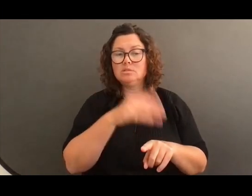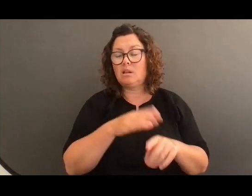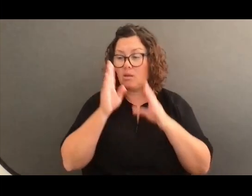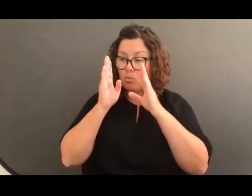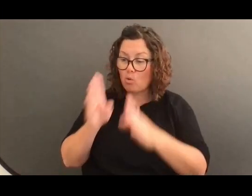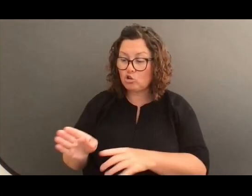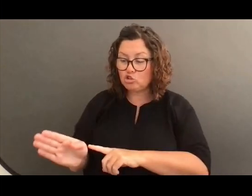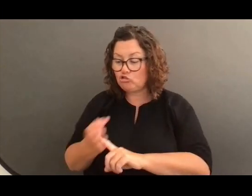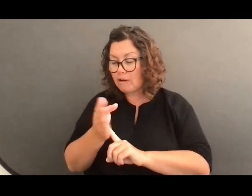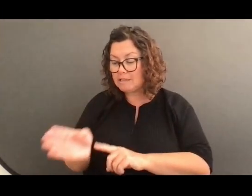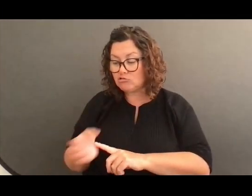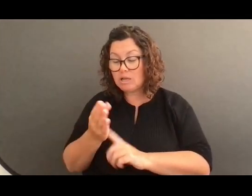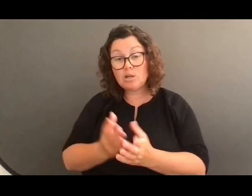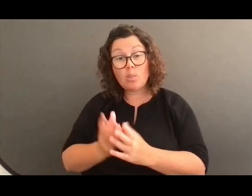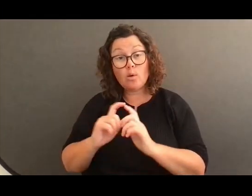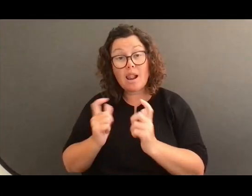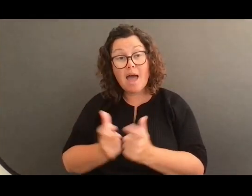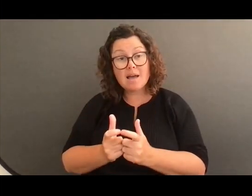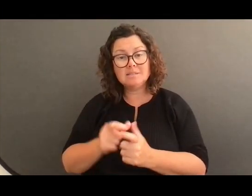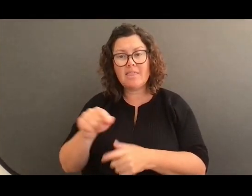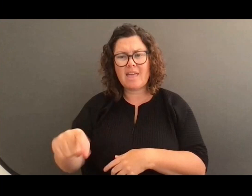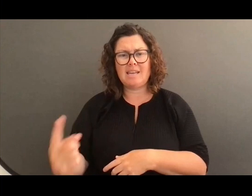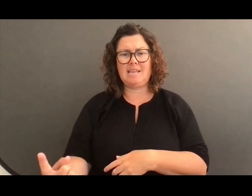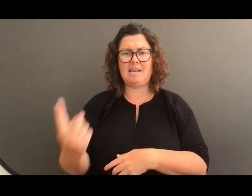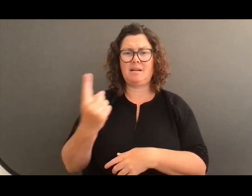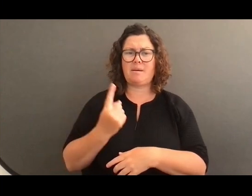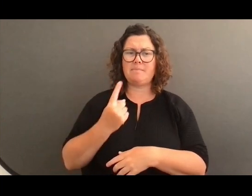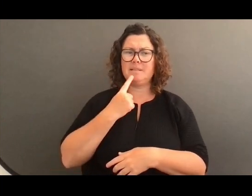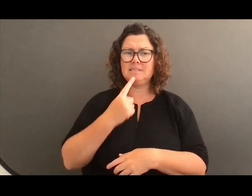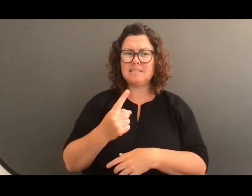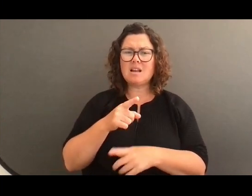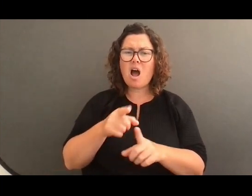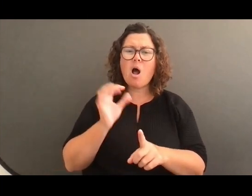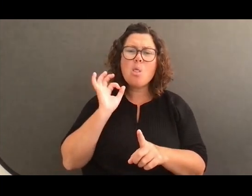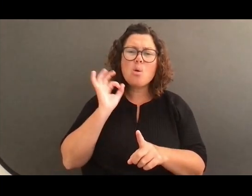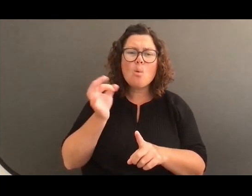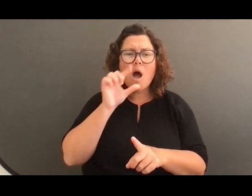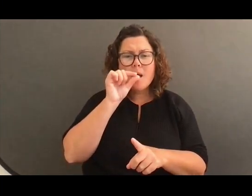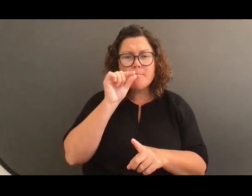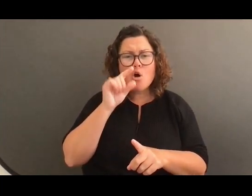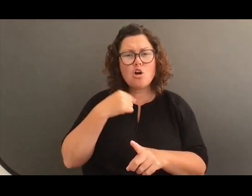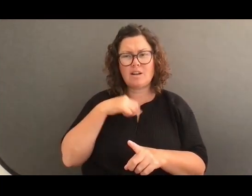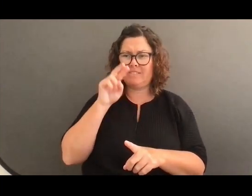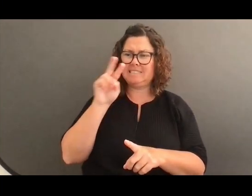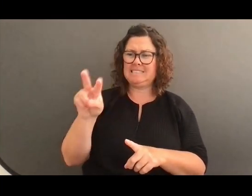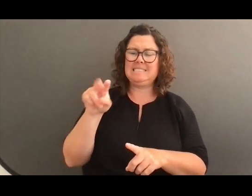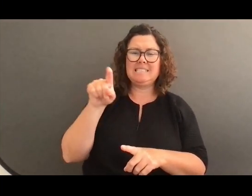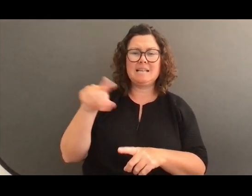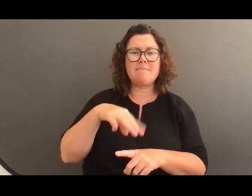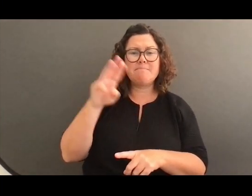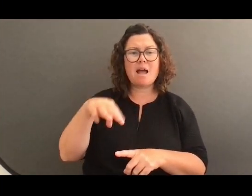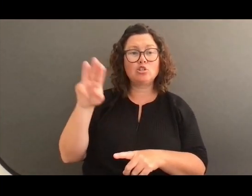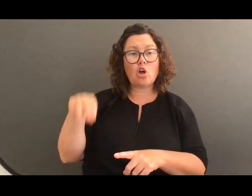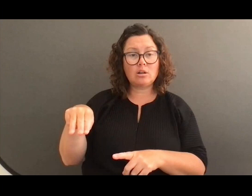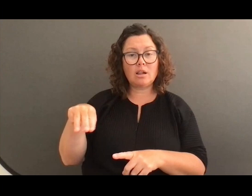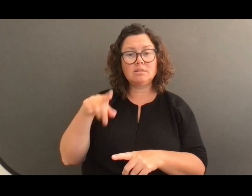to me and said, "Oh, Mr. Sinclair, I've just seen that white bird at McDonald's." And I assumed a seagull, but it was the grey